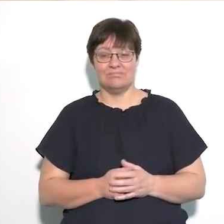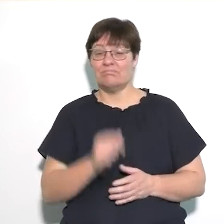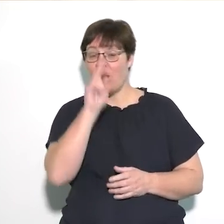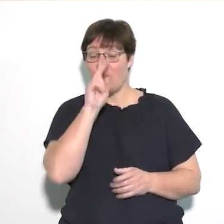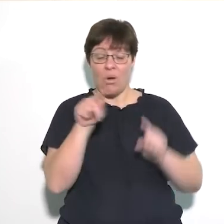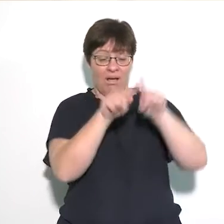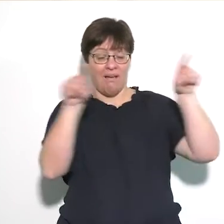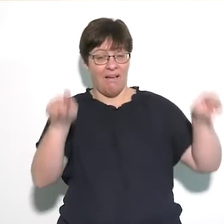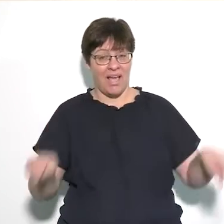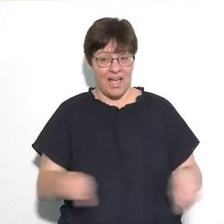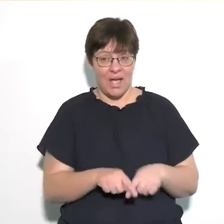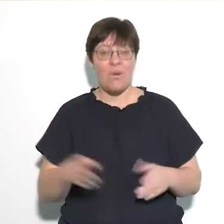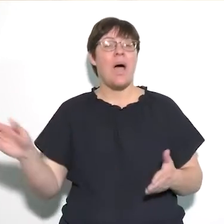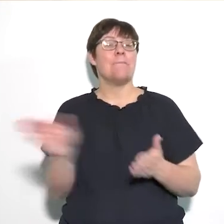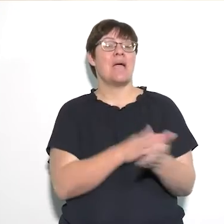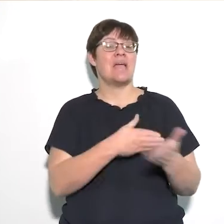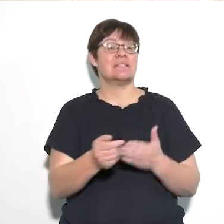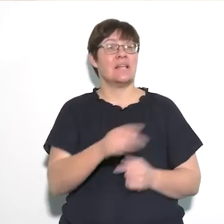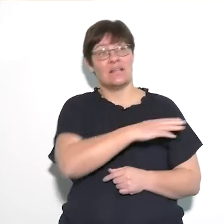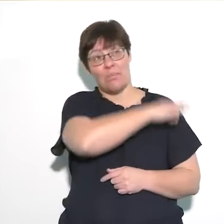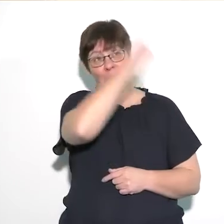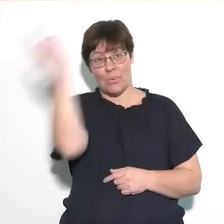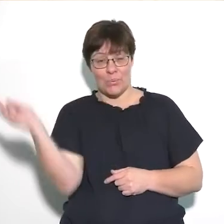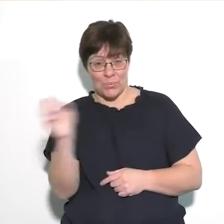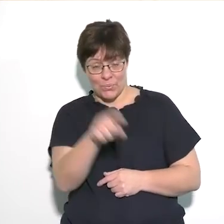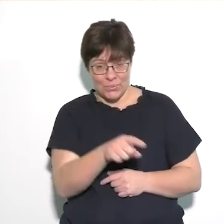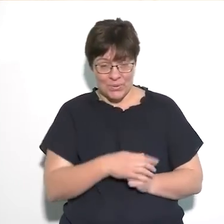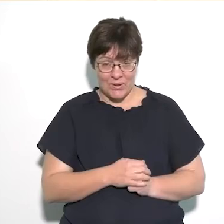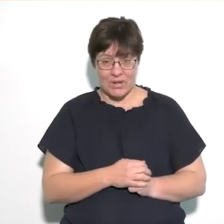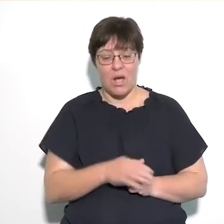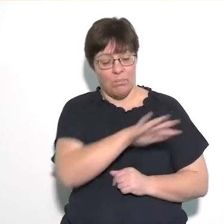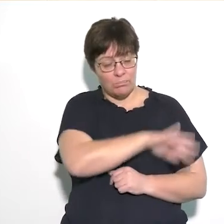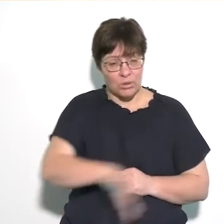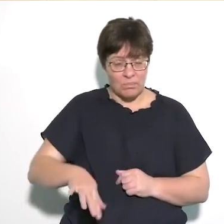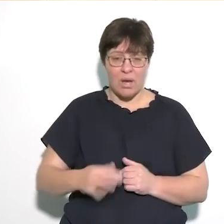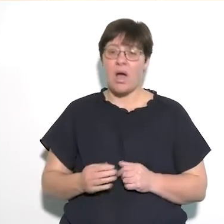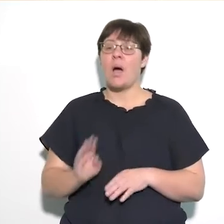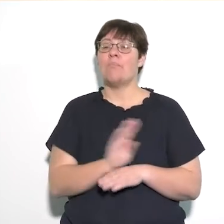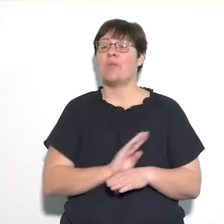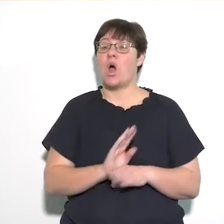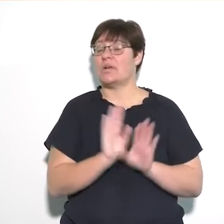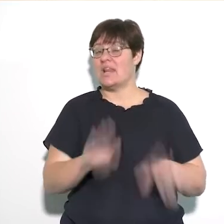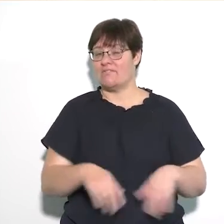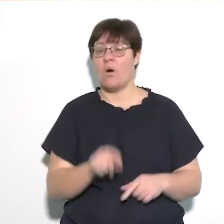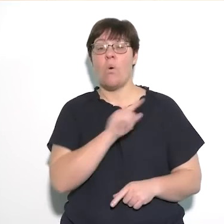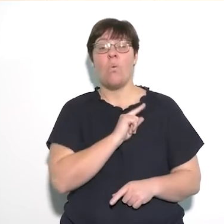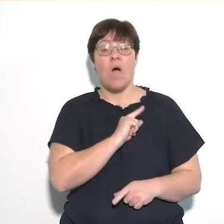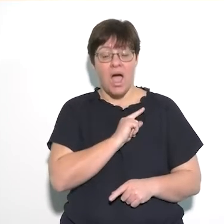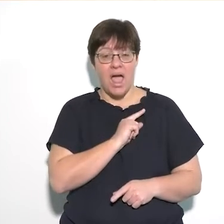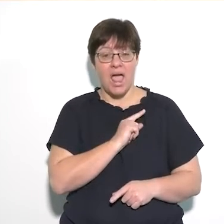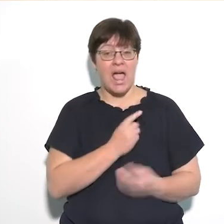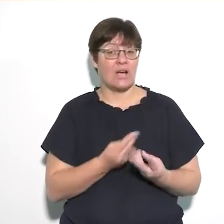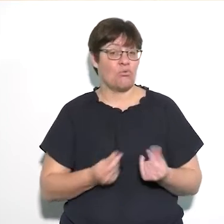If you look at the sheet, you will see we've painted the top part blue and the bottom part we've just left brown because